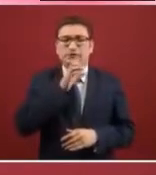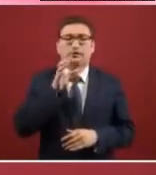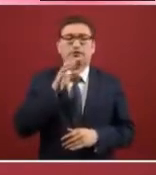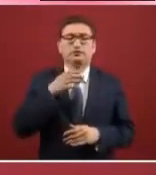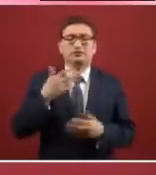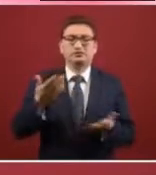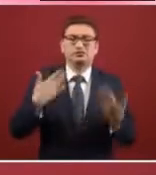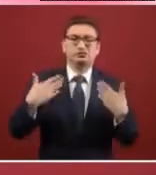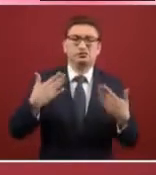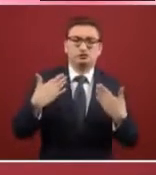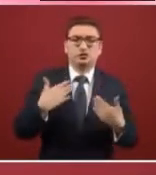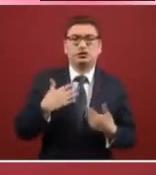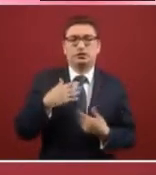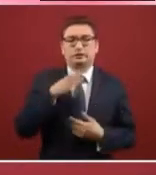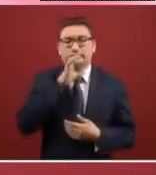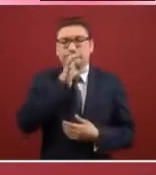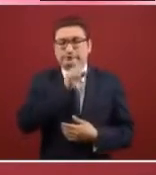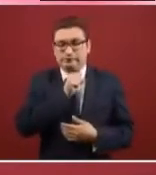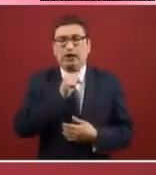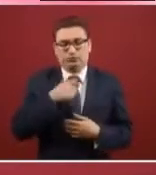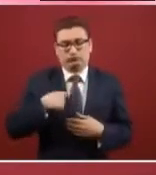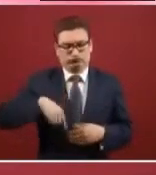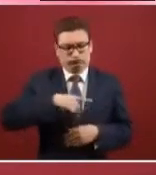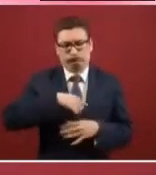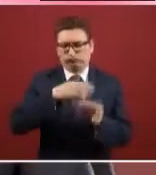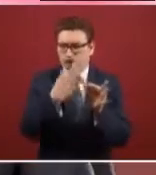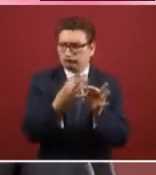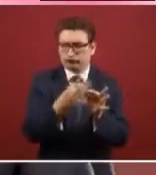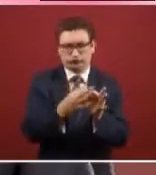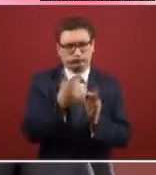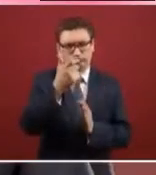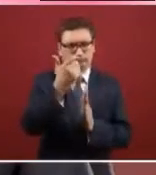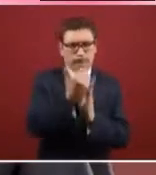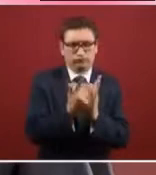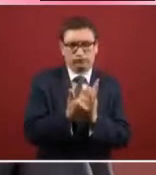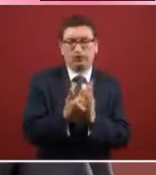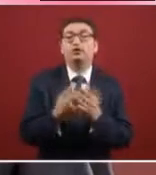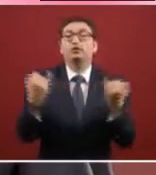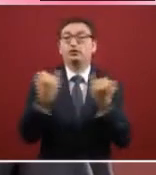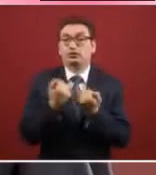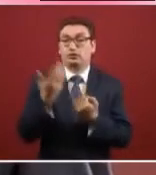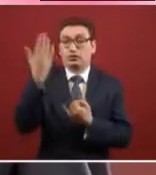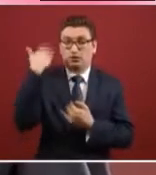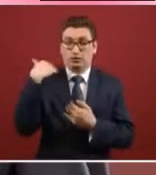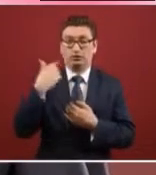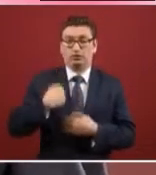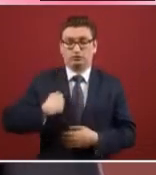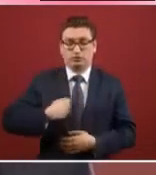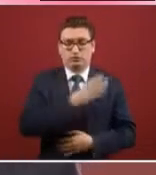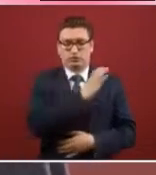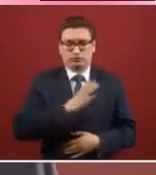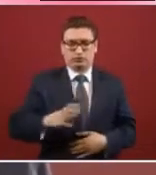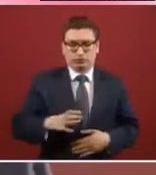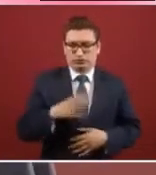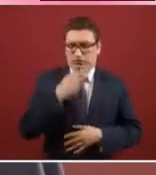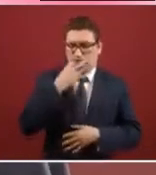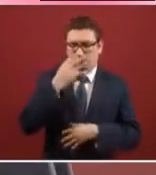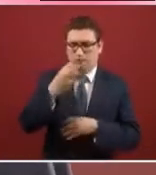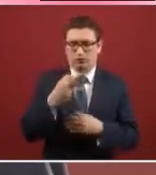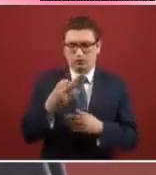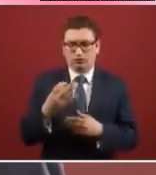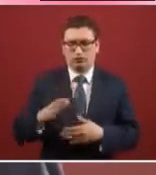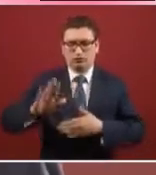heat. Y estamos cumpliendo and we're also complying con lo que ofrecí, with what I offered in y my campaign to